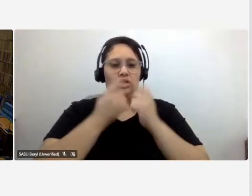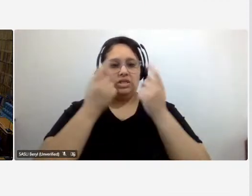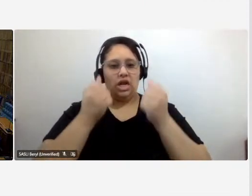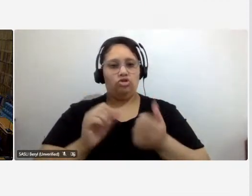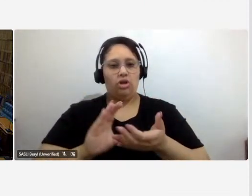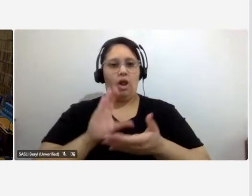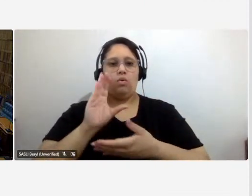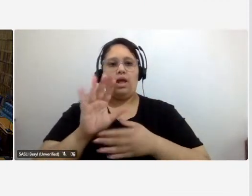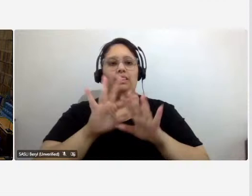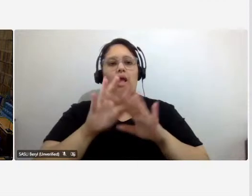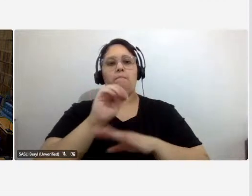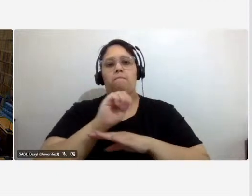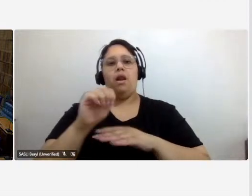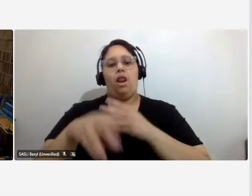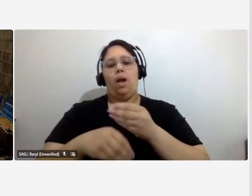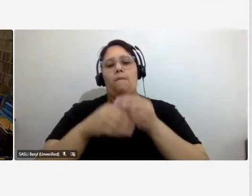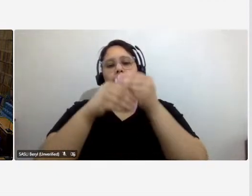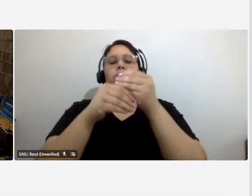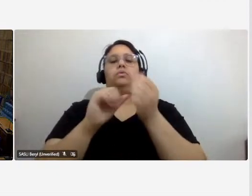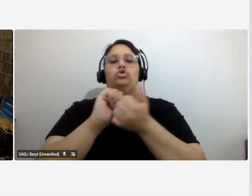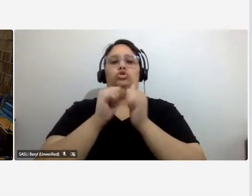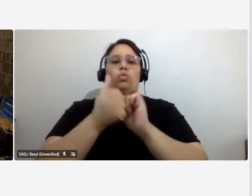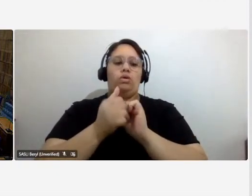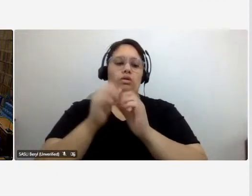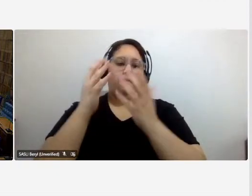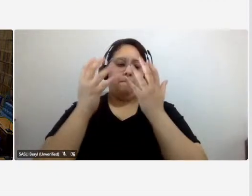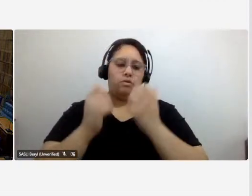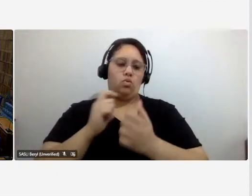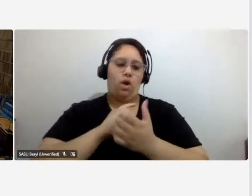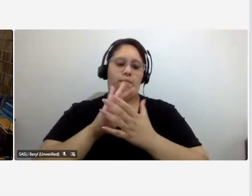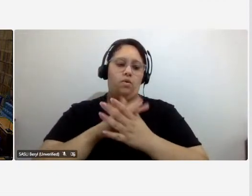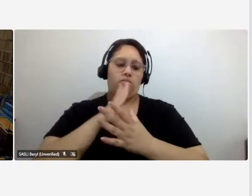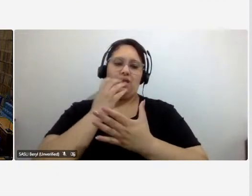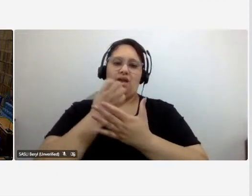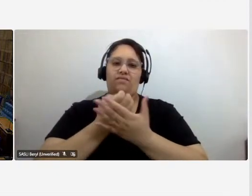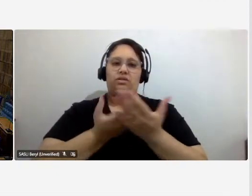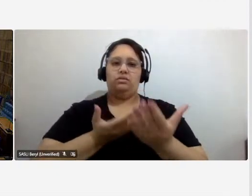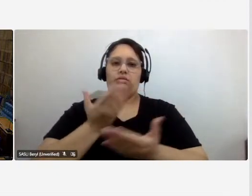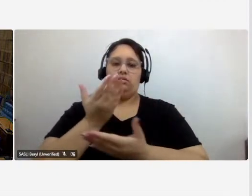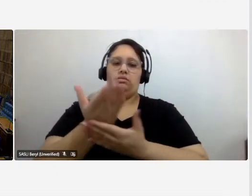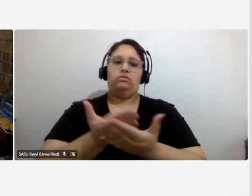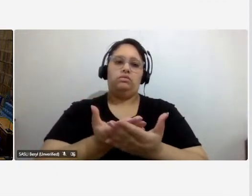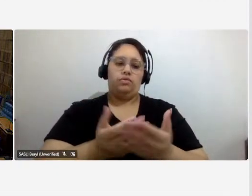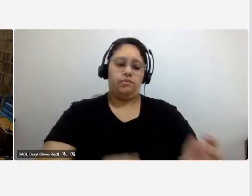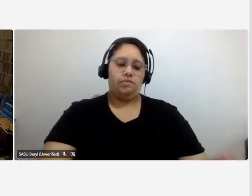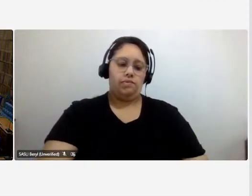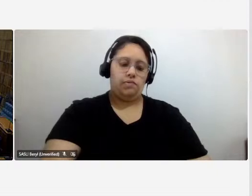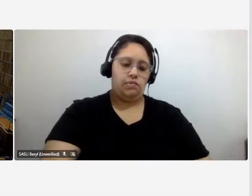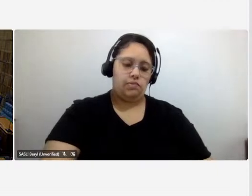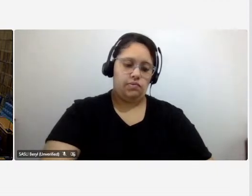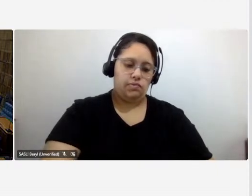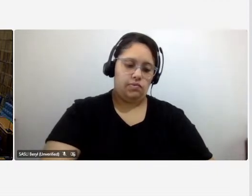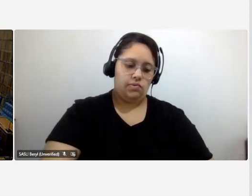extra 10 million rand into the sport budget because of the evidence that was presented.